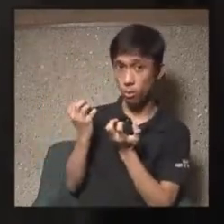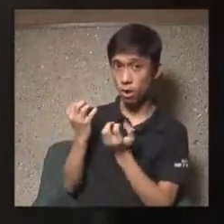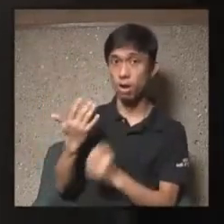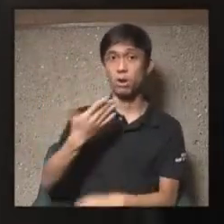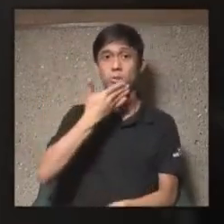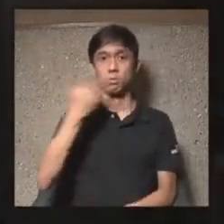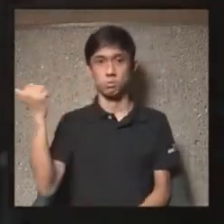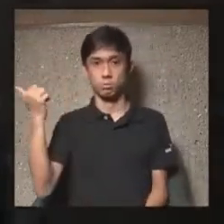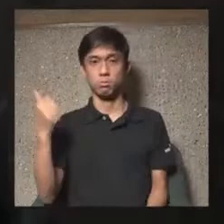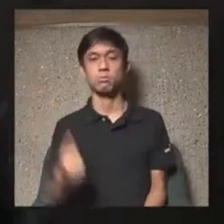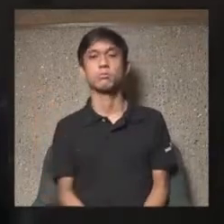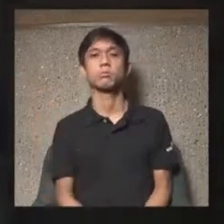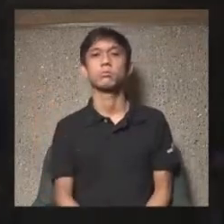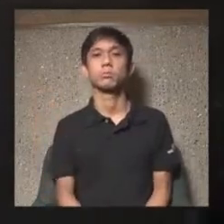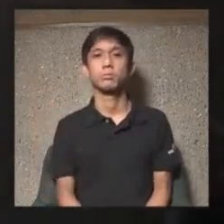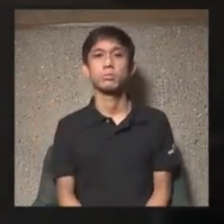lesson